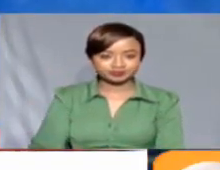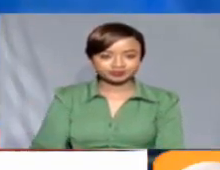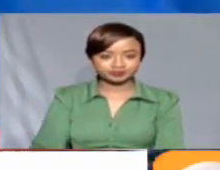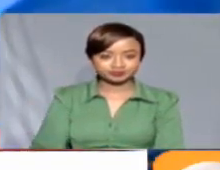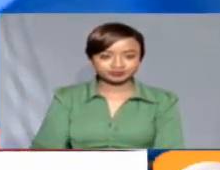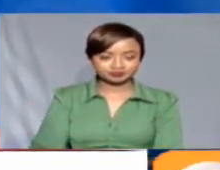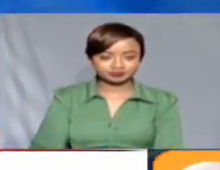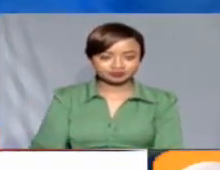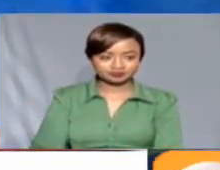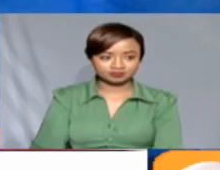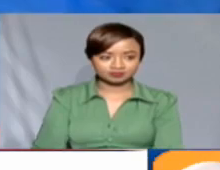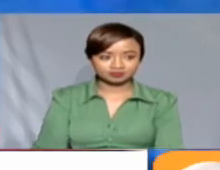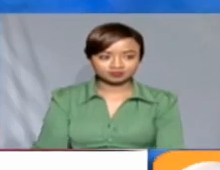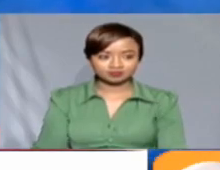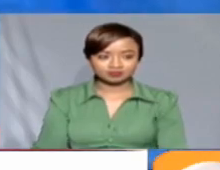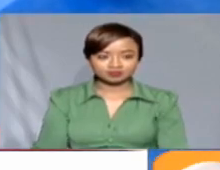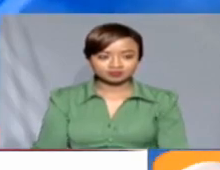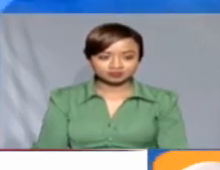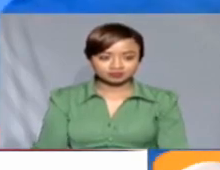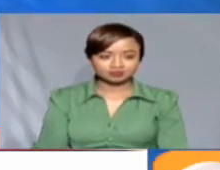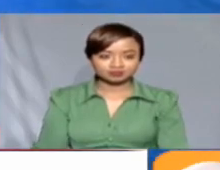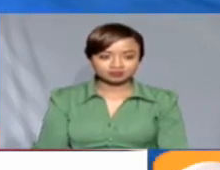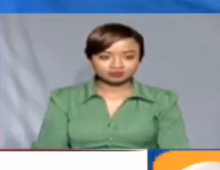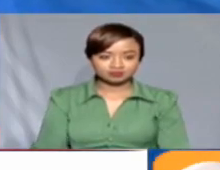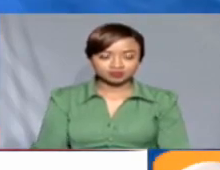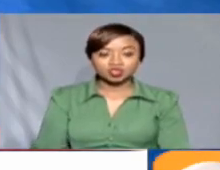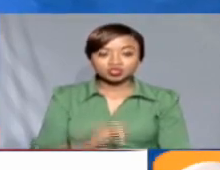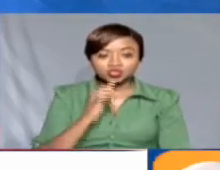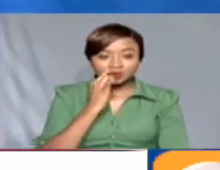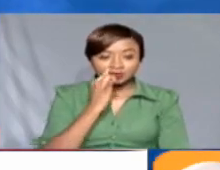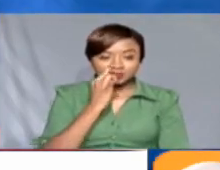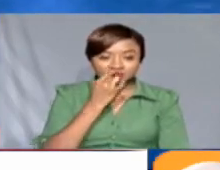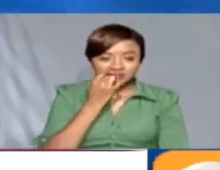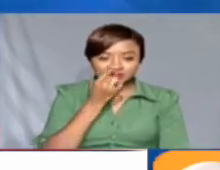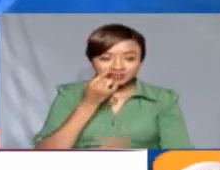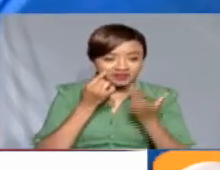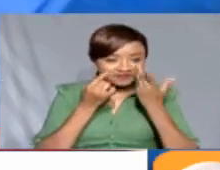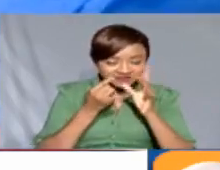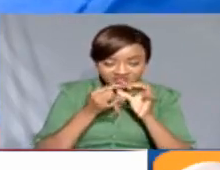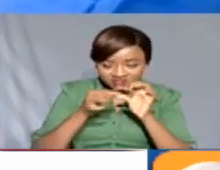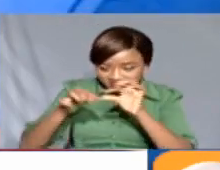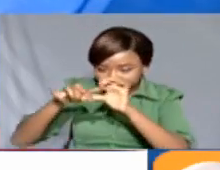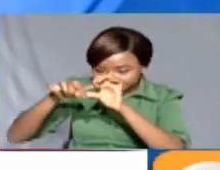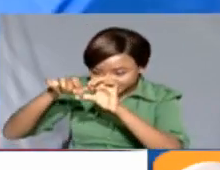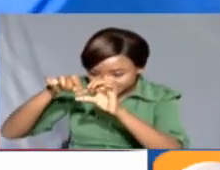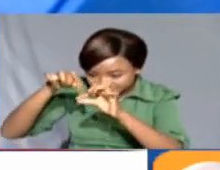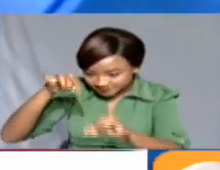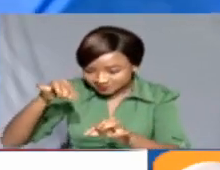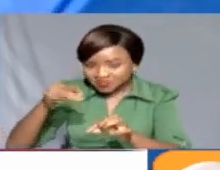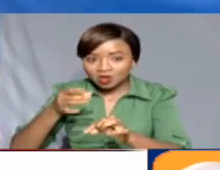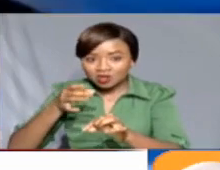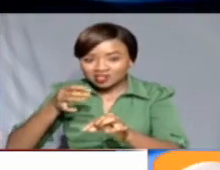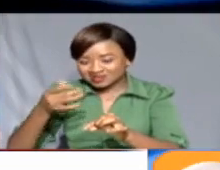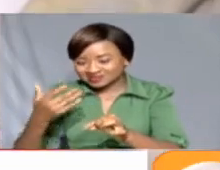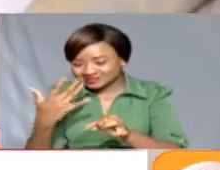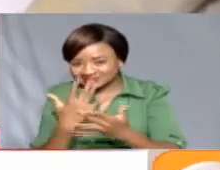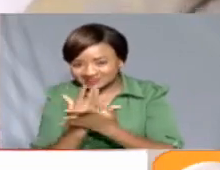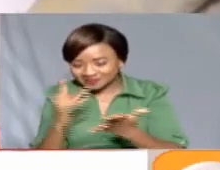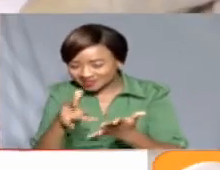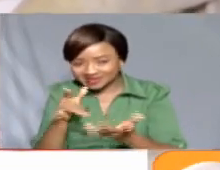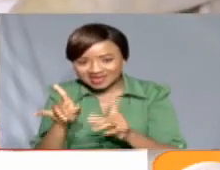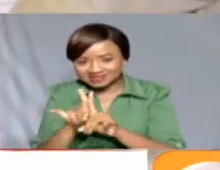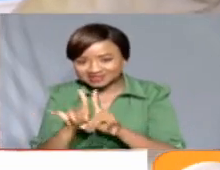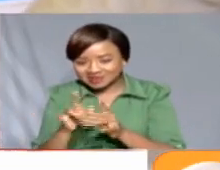Ngari, is then placed into a liquid. So any cellular material, any cells that have been collected on there will be